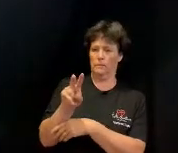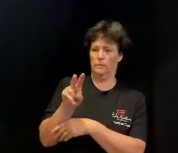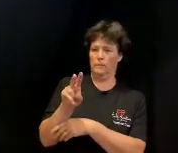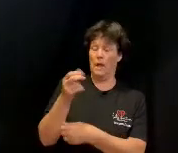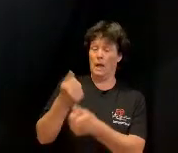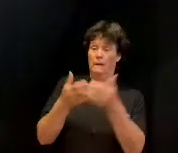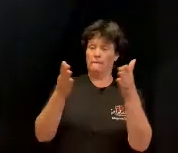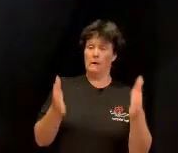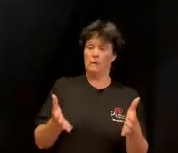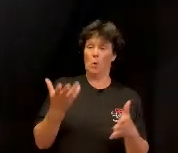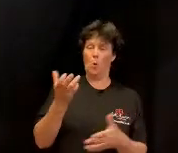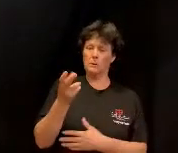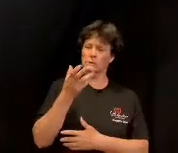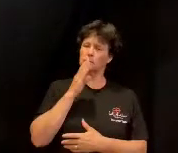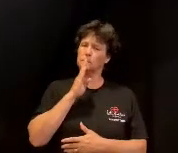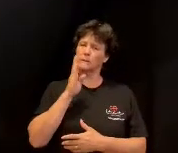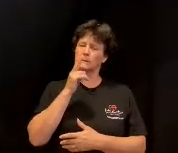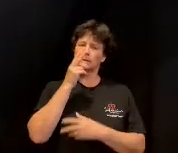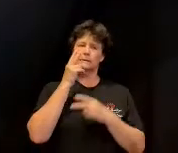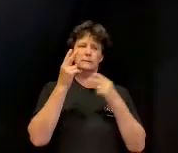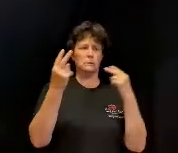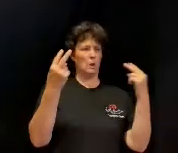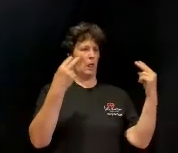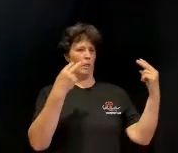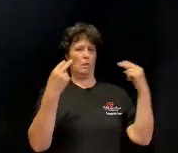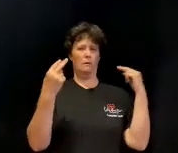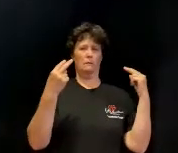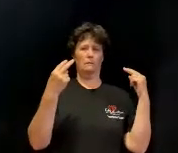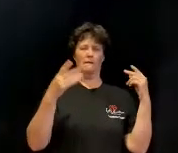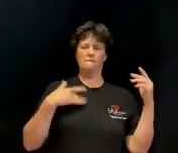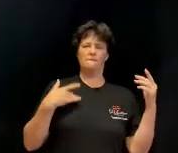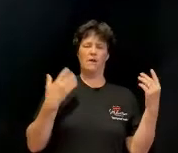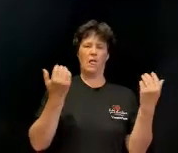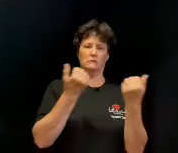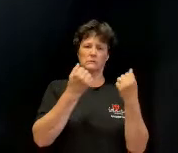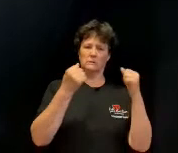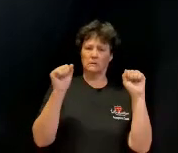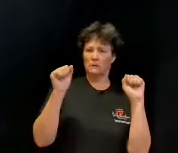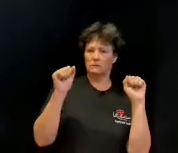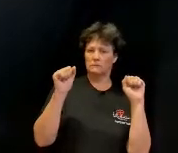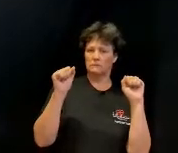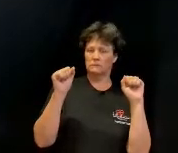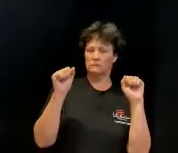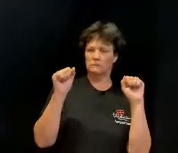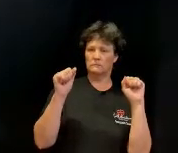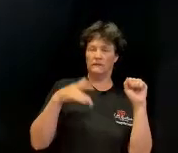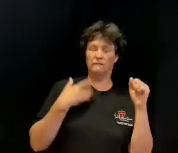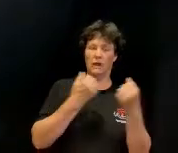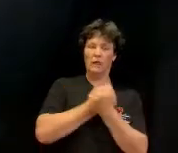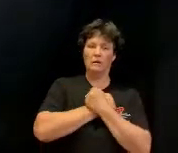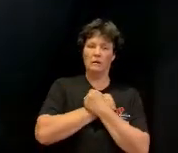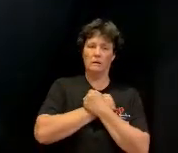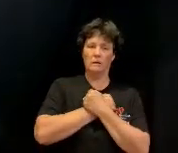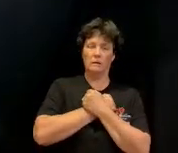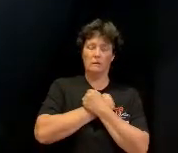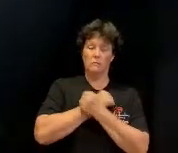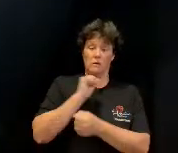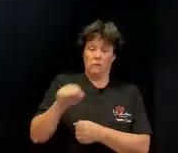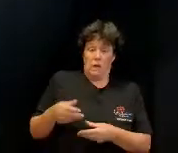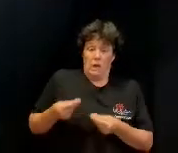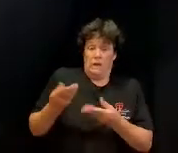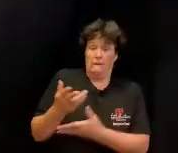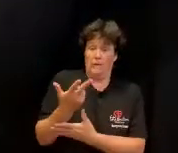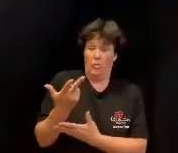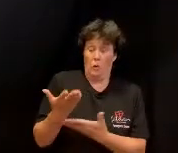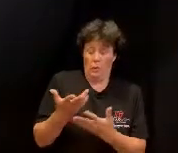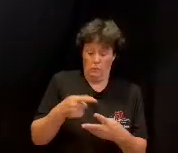person wants to be seen. They want to feel safe, and they want to be loved. If you can give those three things to anybody, they will